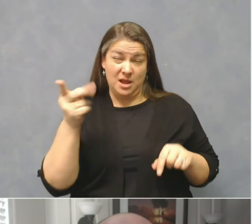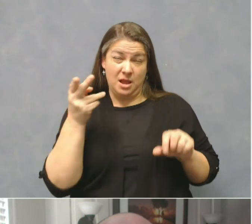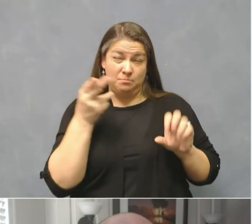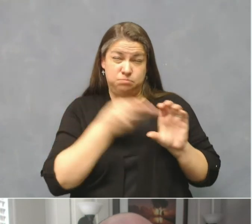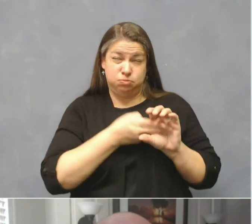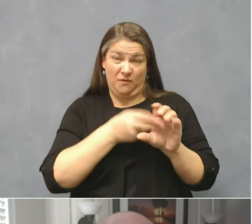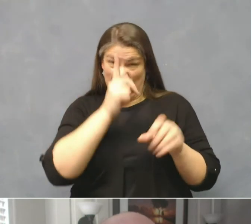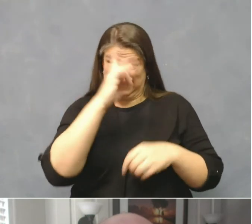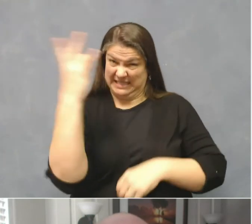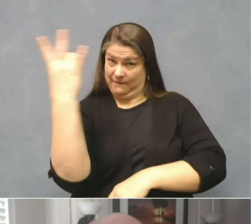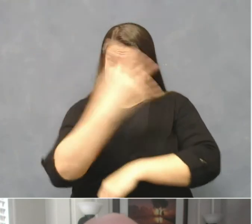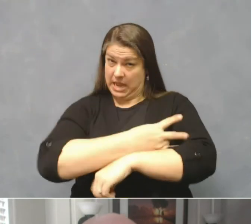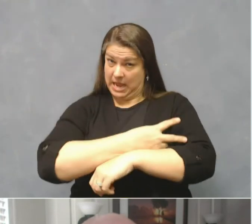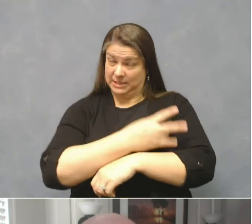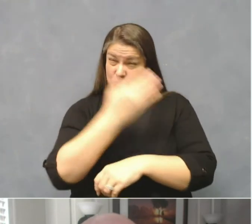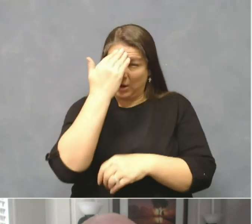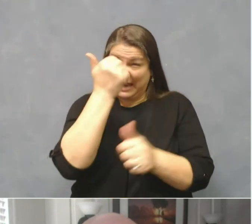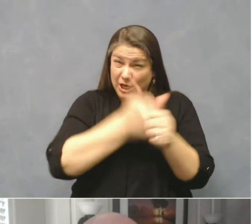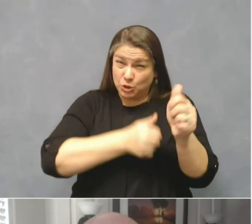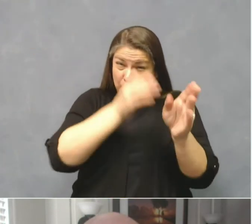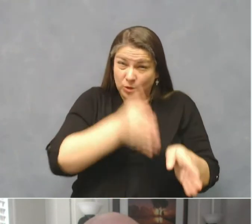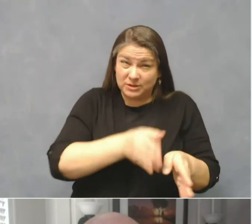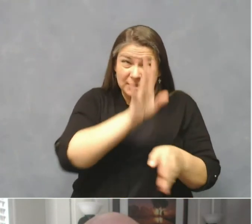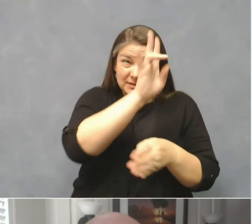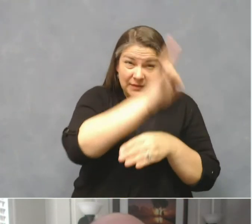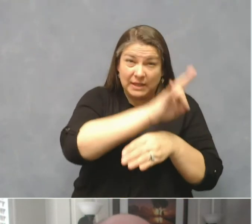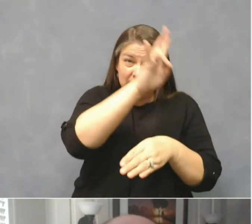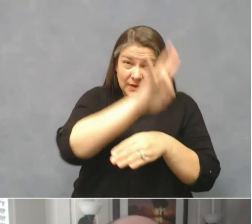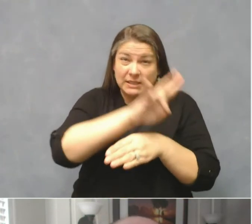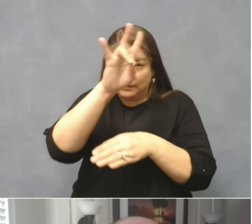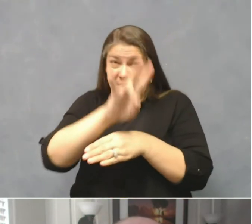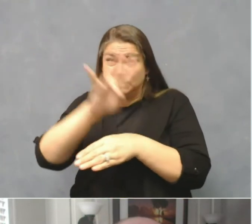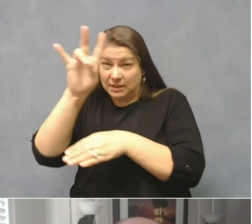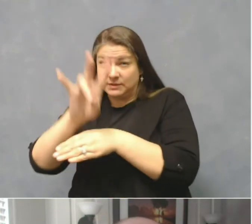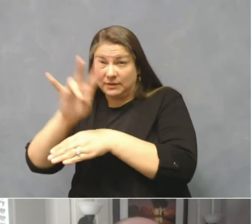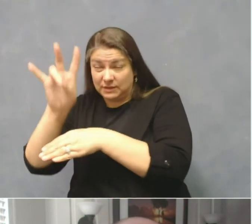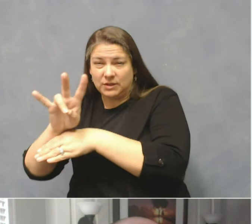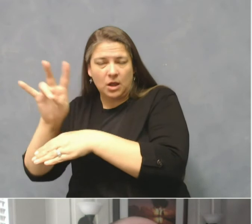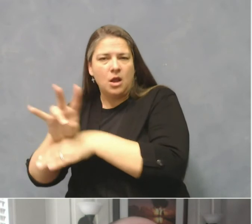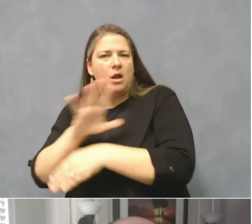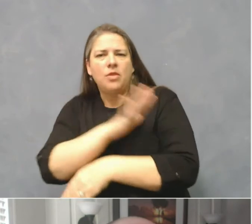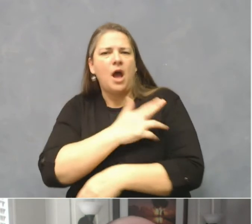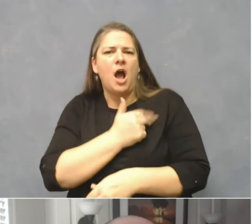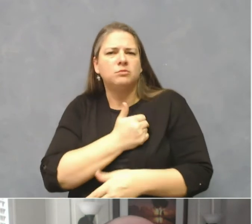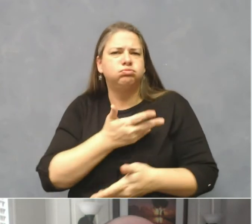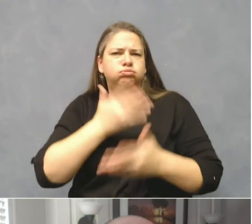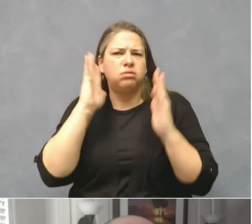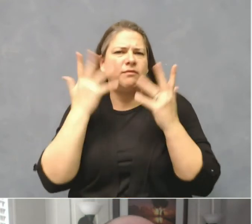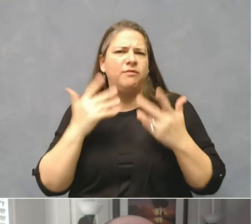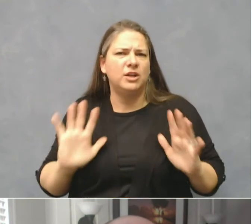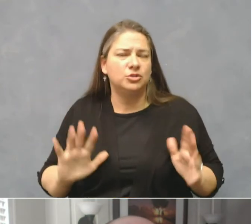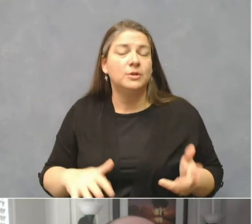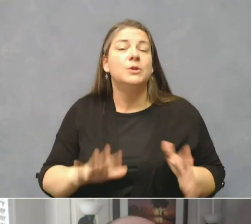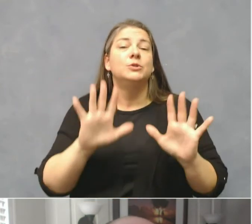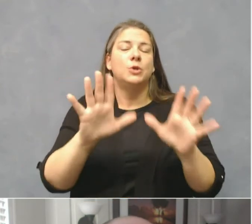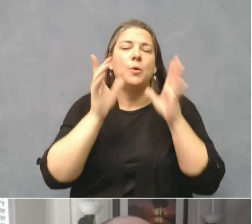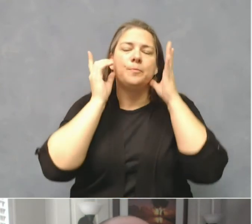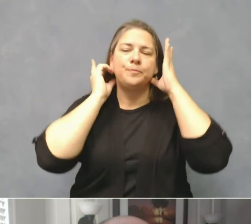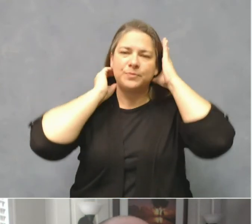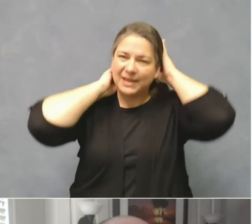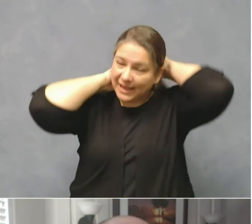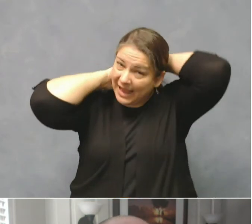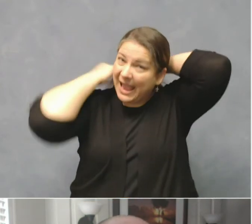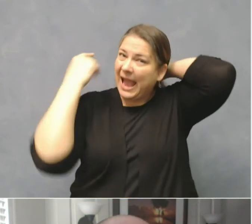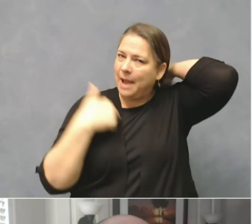days apiece, you'd overrun their hospital systems. And I'm going to do a little cleanup here for the media. I had the wrong number on the